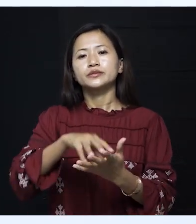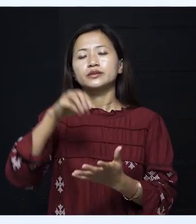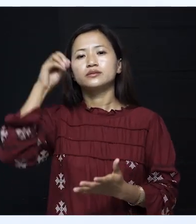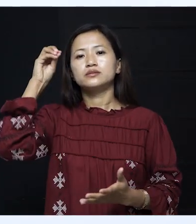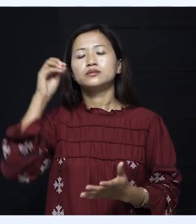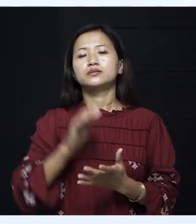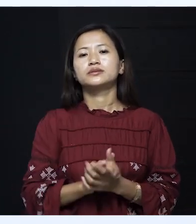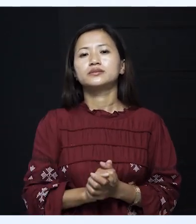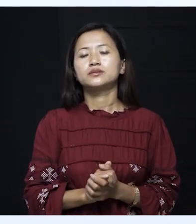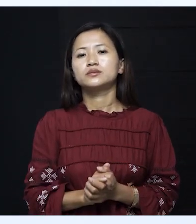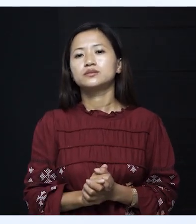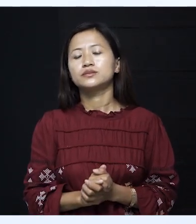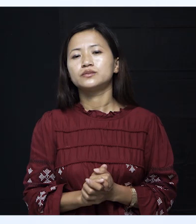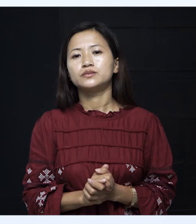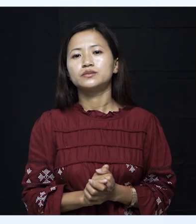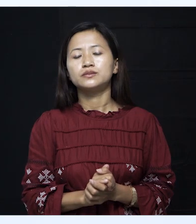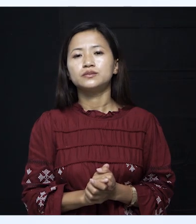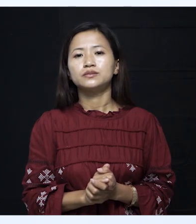learning